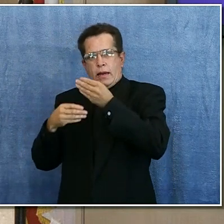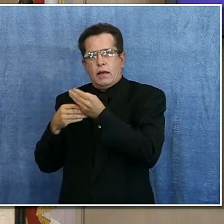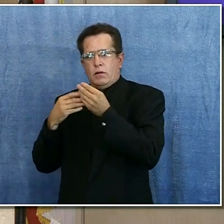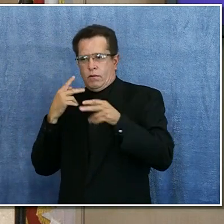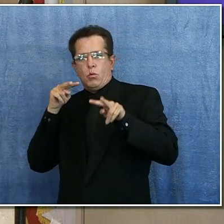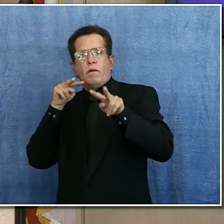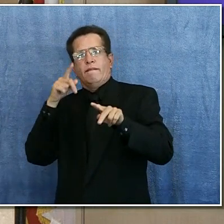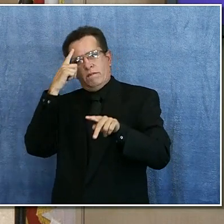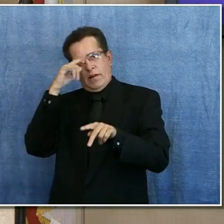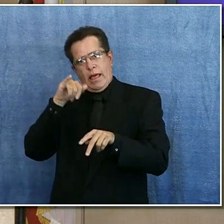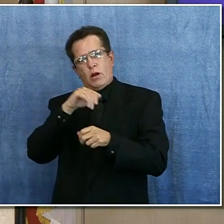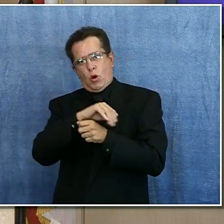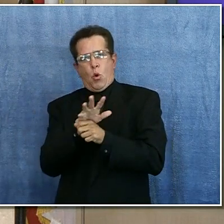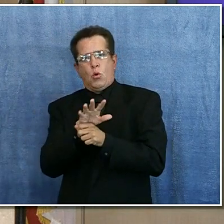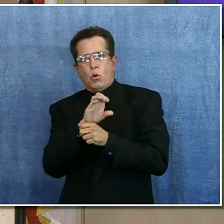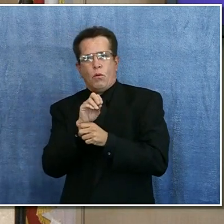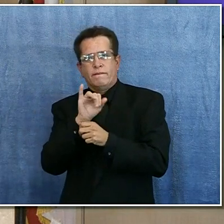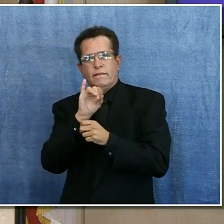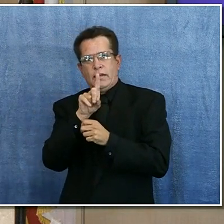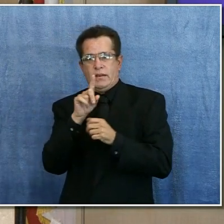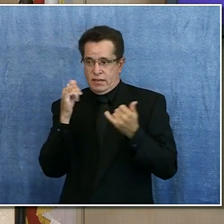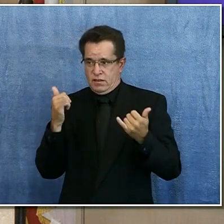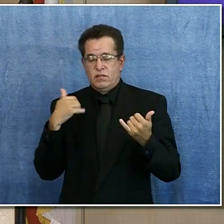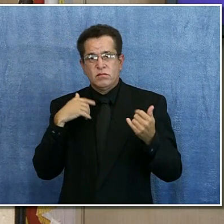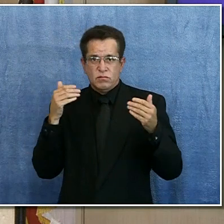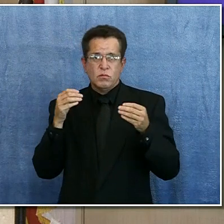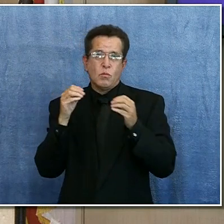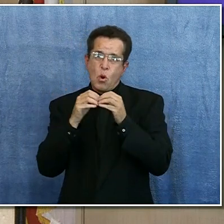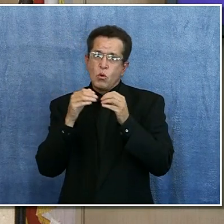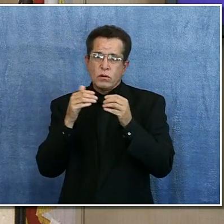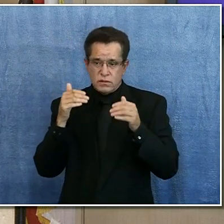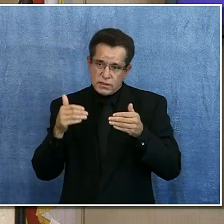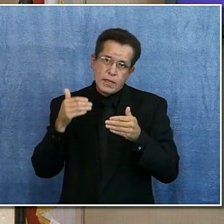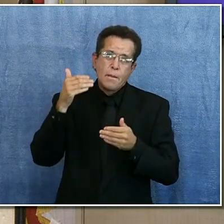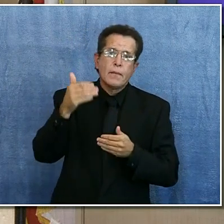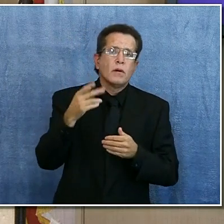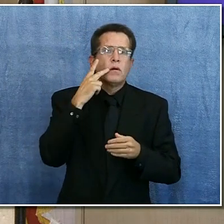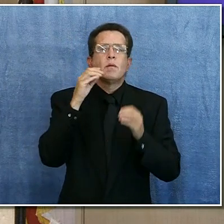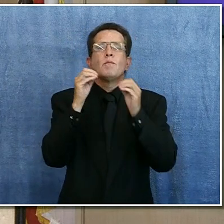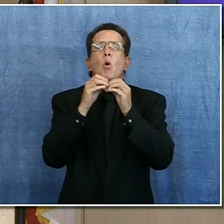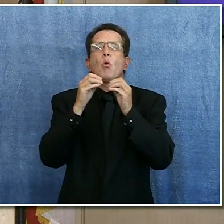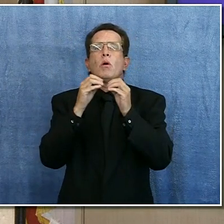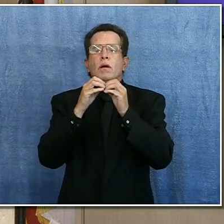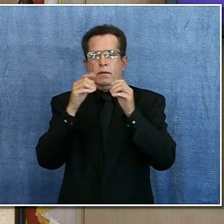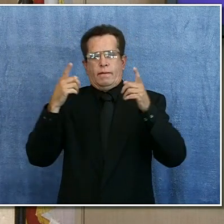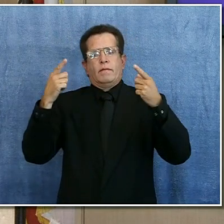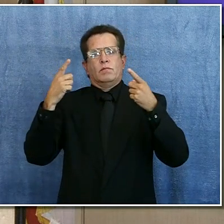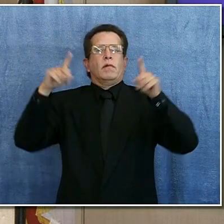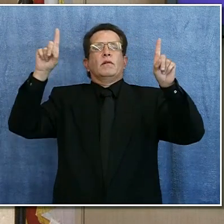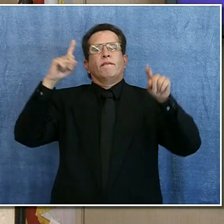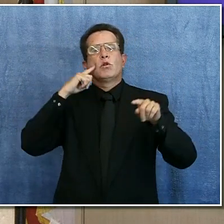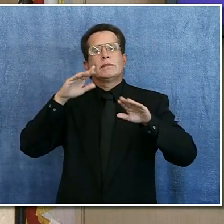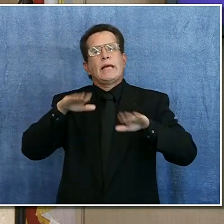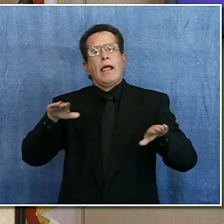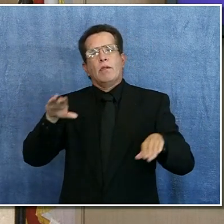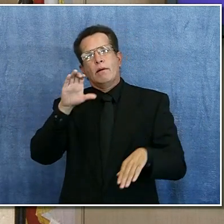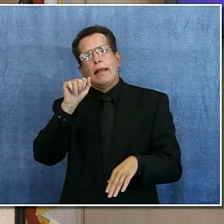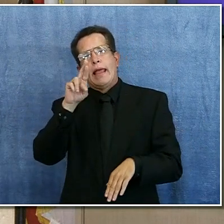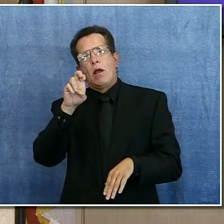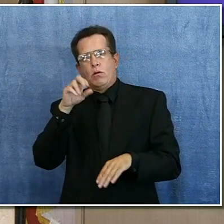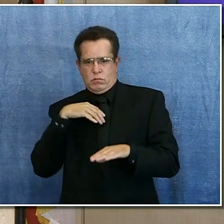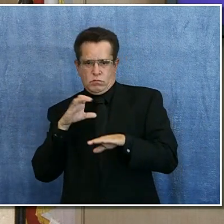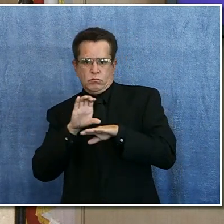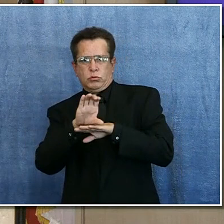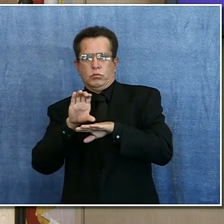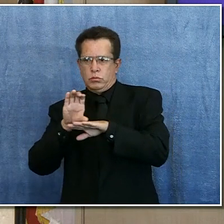COVID. In particular, we took a significant step forward with trying to increase the availability of child care by allocating $25